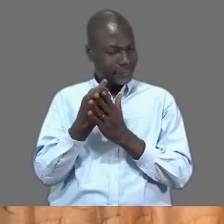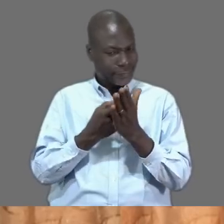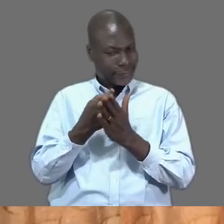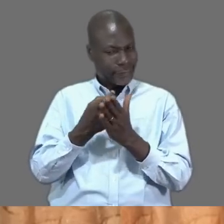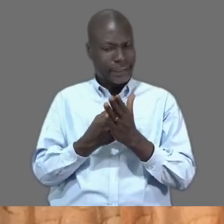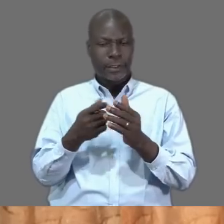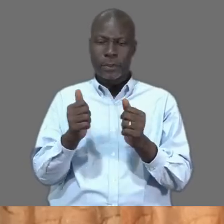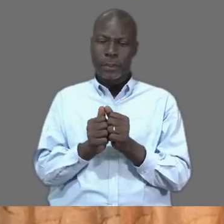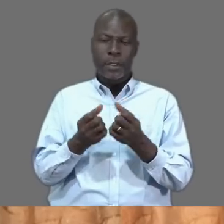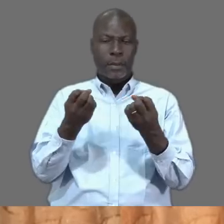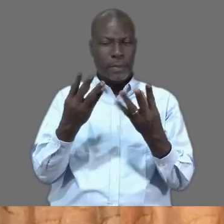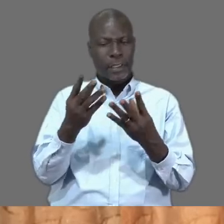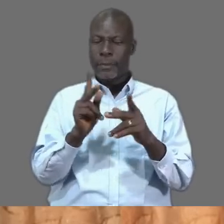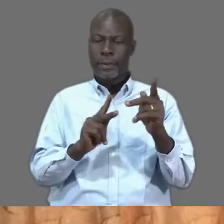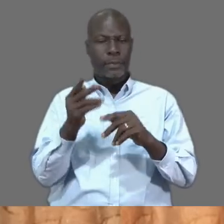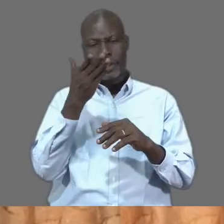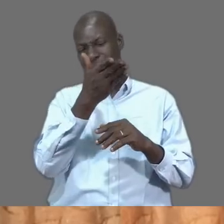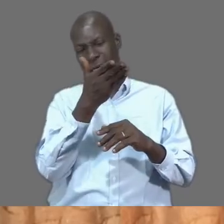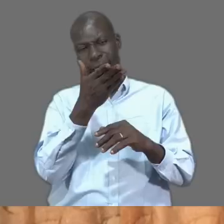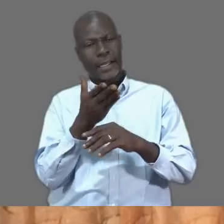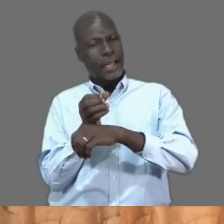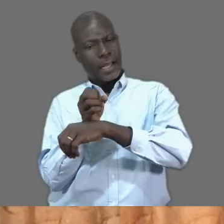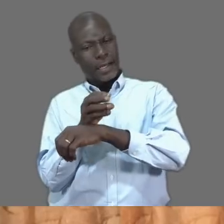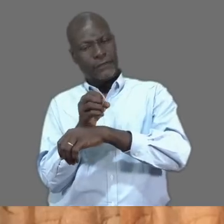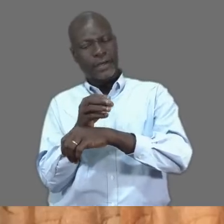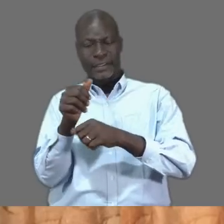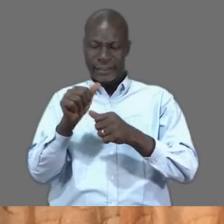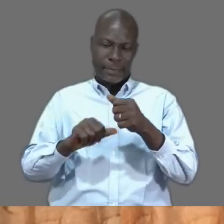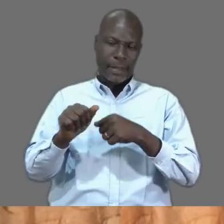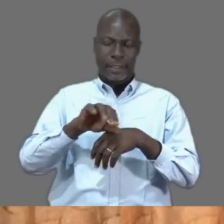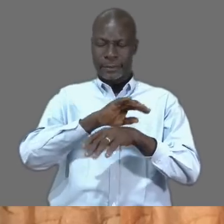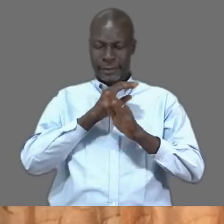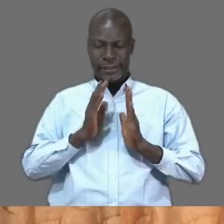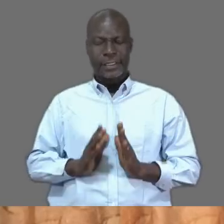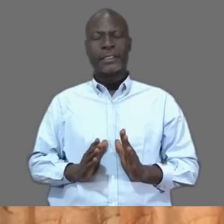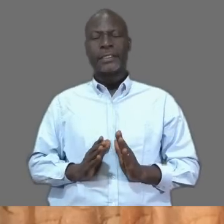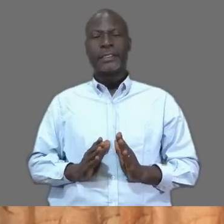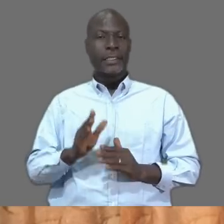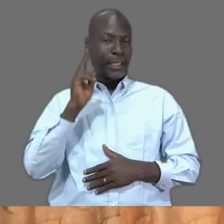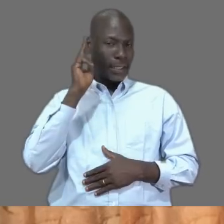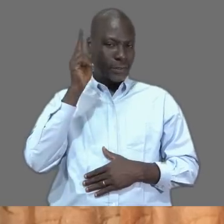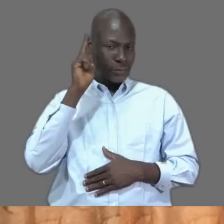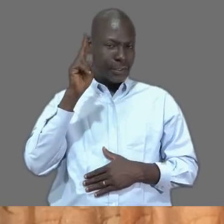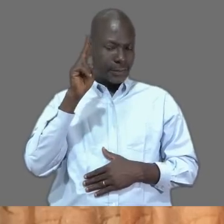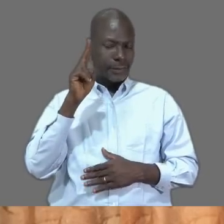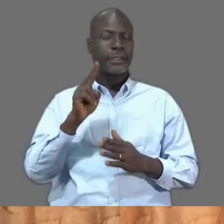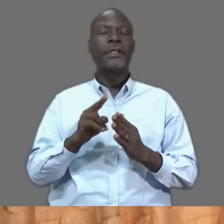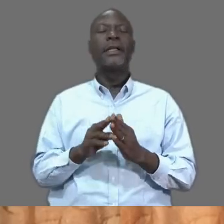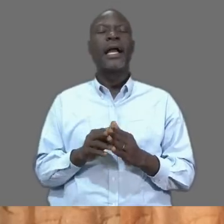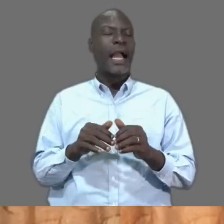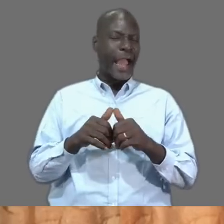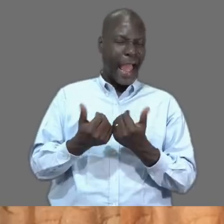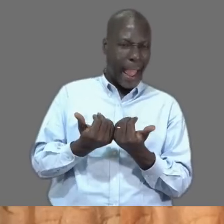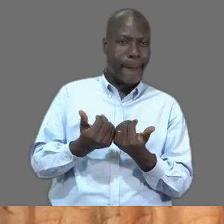menne dodo a ebetwa hye a ho no ebekasa e de afa kristosom abakosam ho ekwan